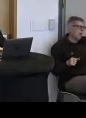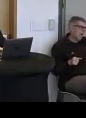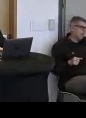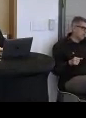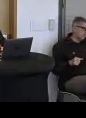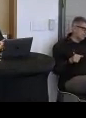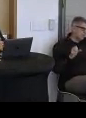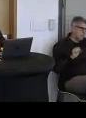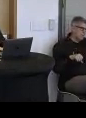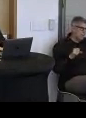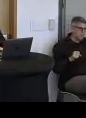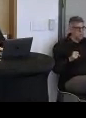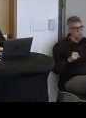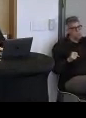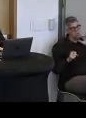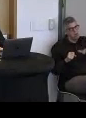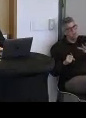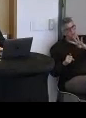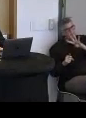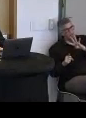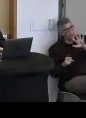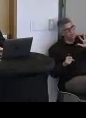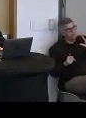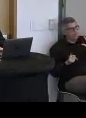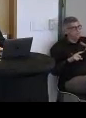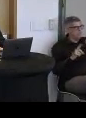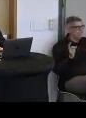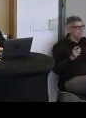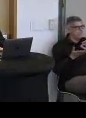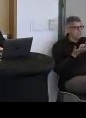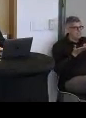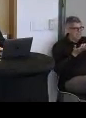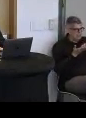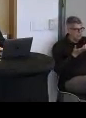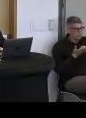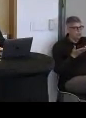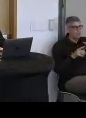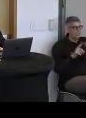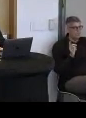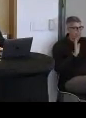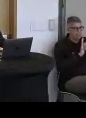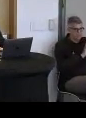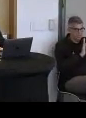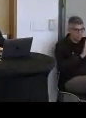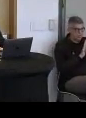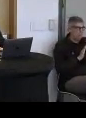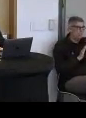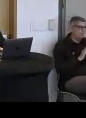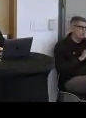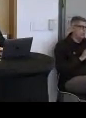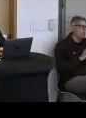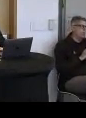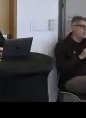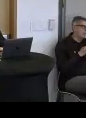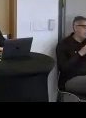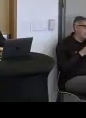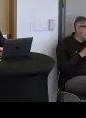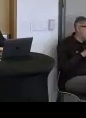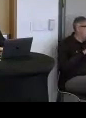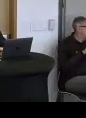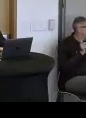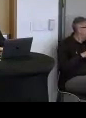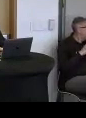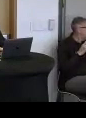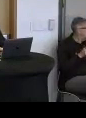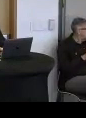4 to 5, or around 4 to 5 textures, 4 to 5 symbols, and 4 to 5 line types. So I'm going to talk